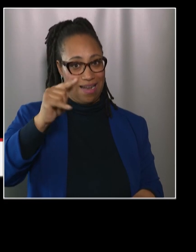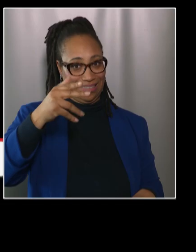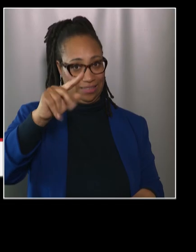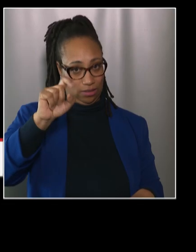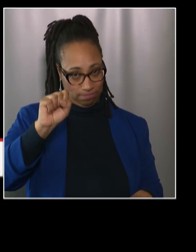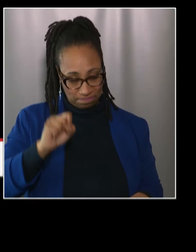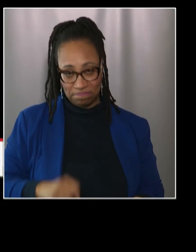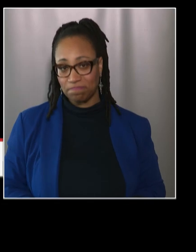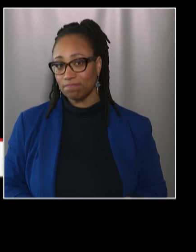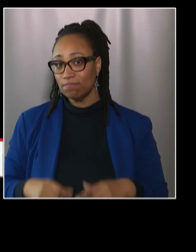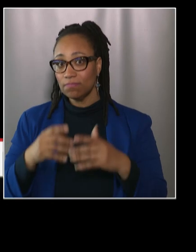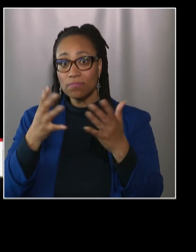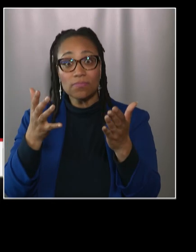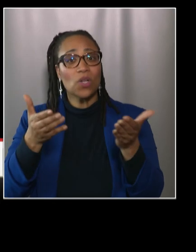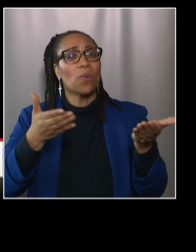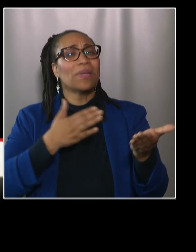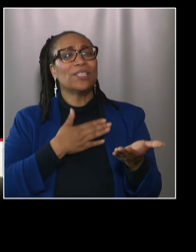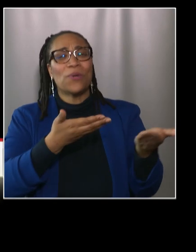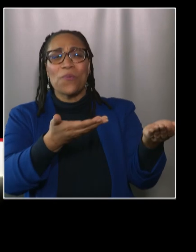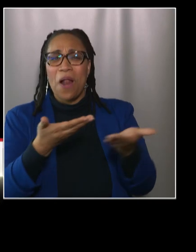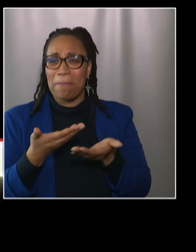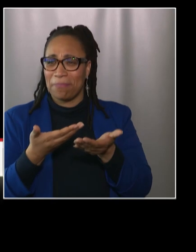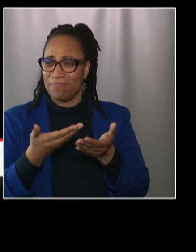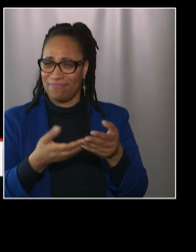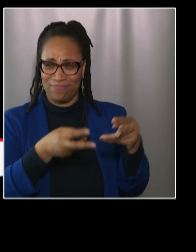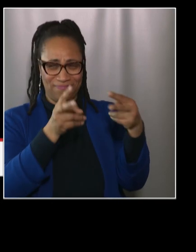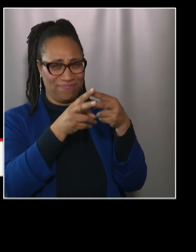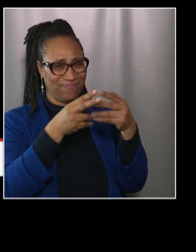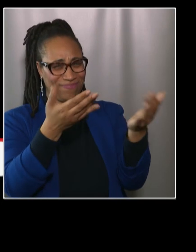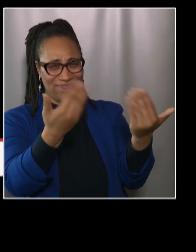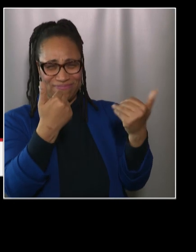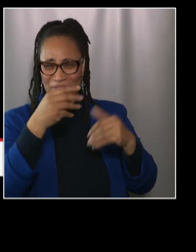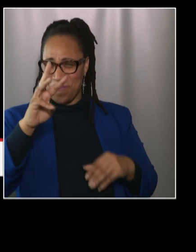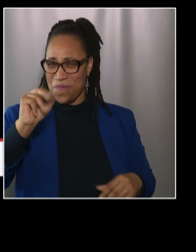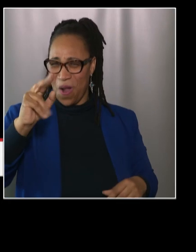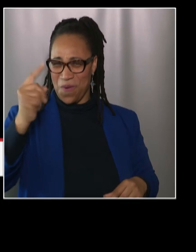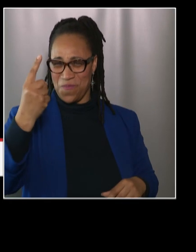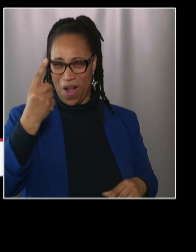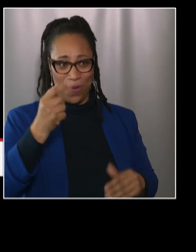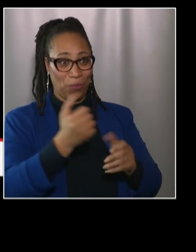the district's Elite 8 project for Ward 1.